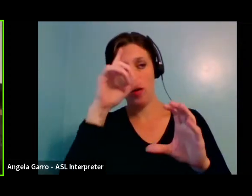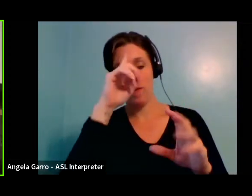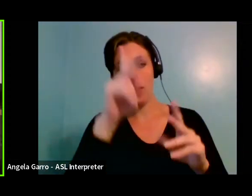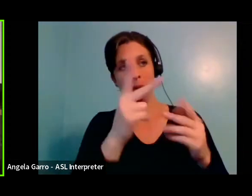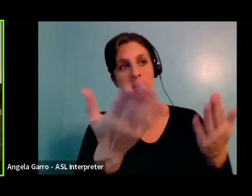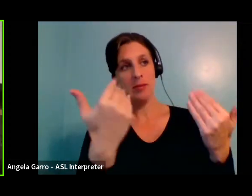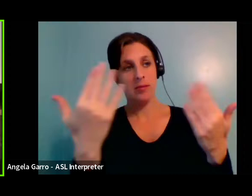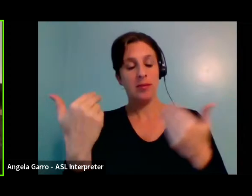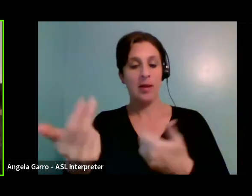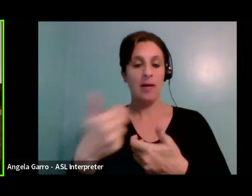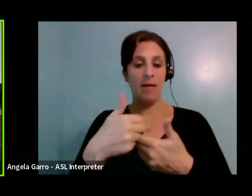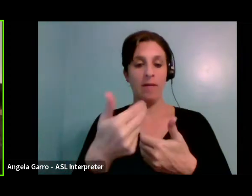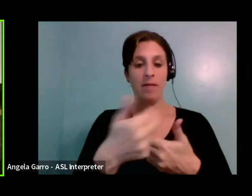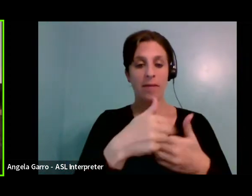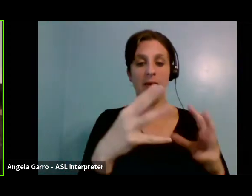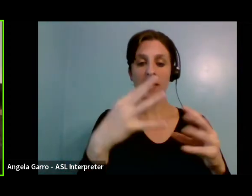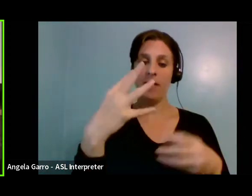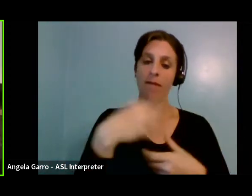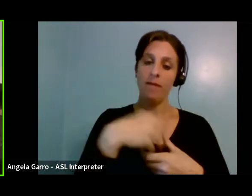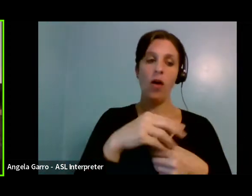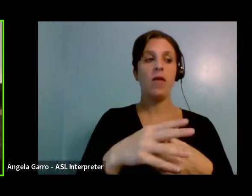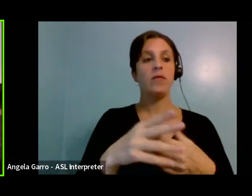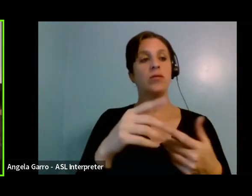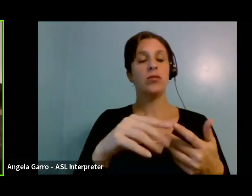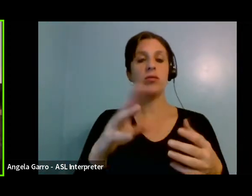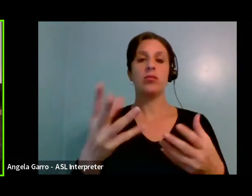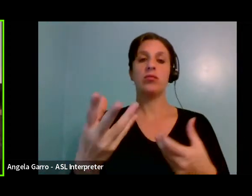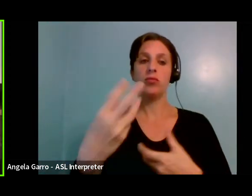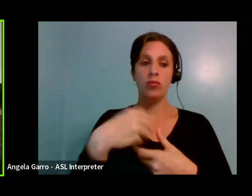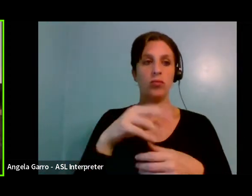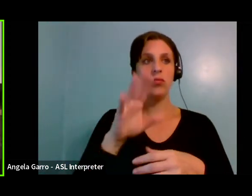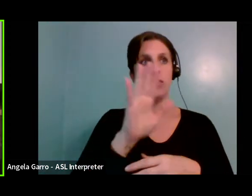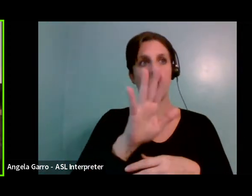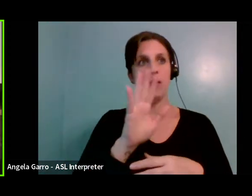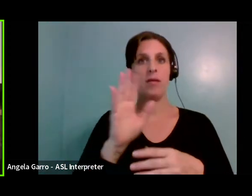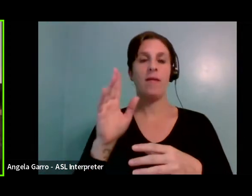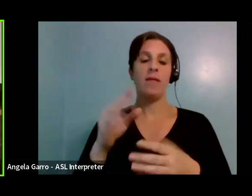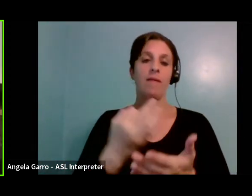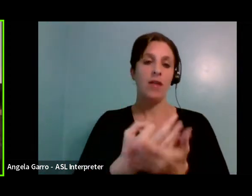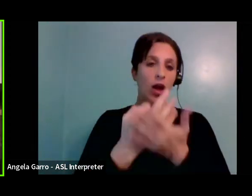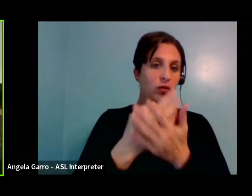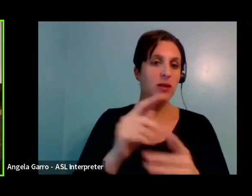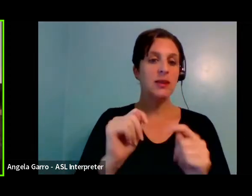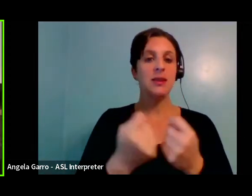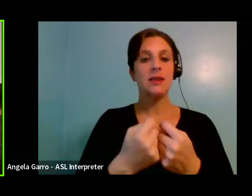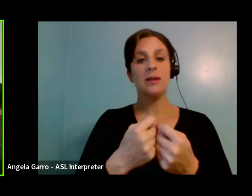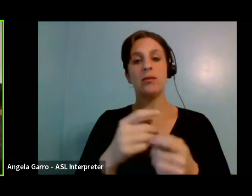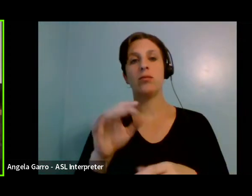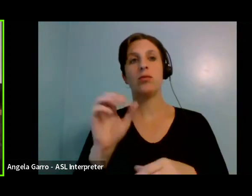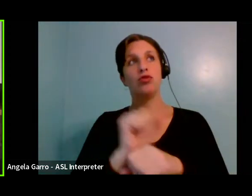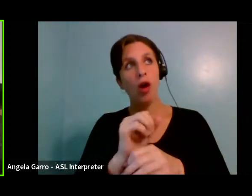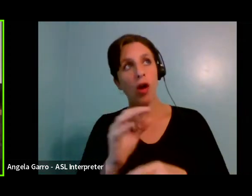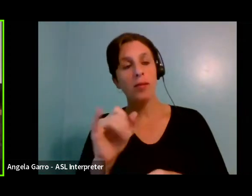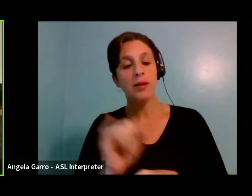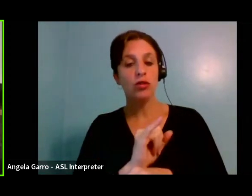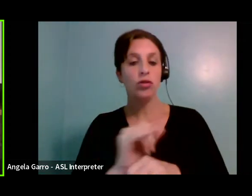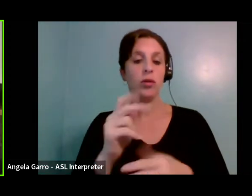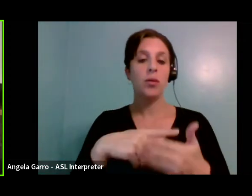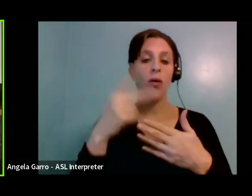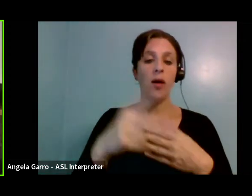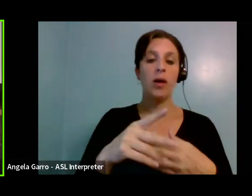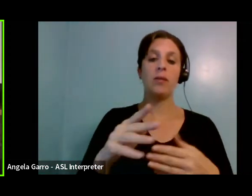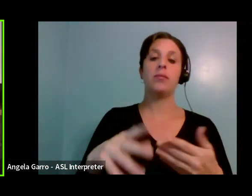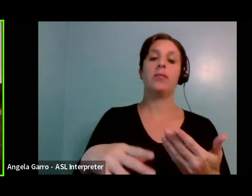to be on their fundraising team, the job internship program team, the community liaison